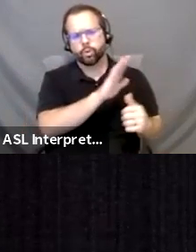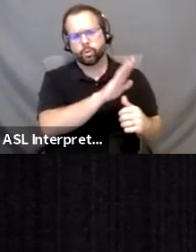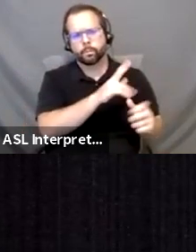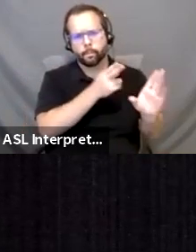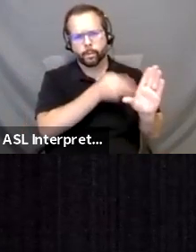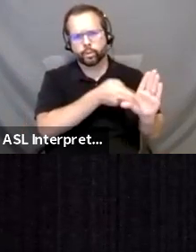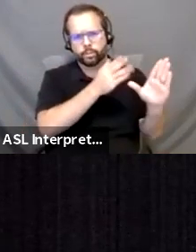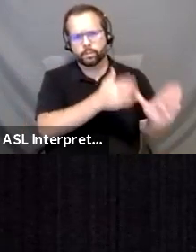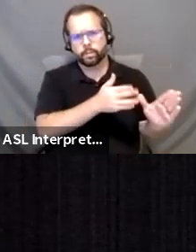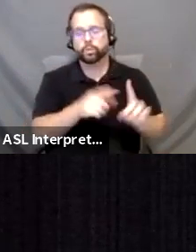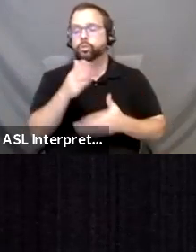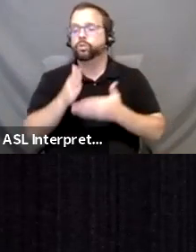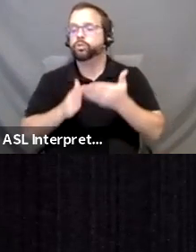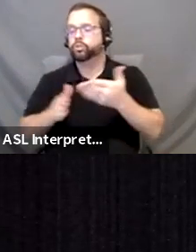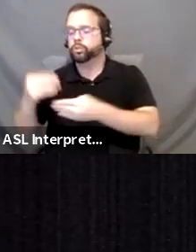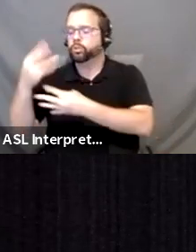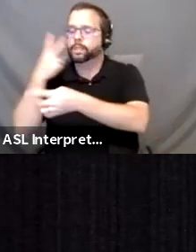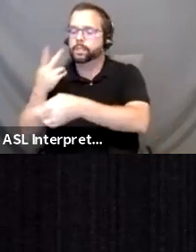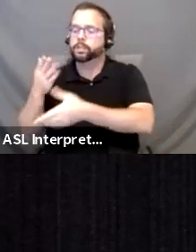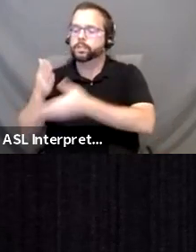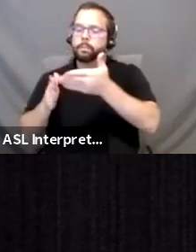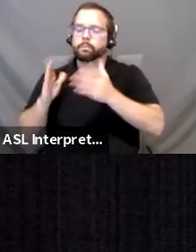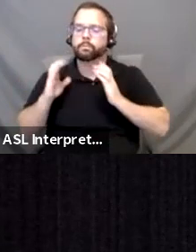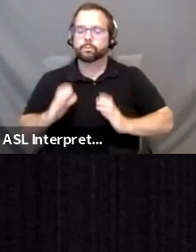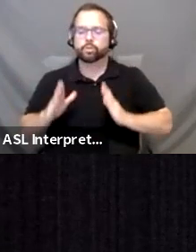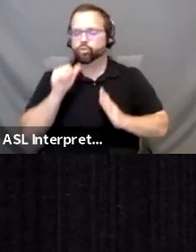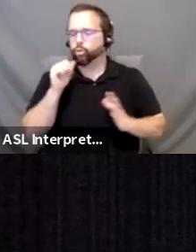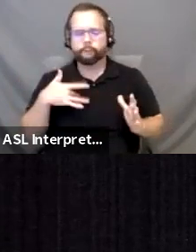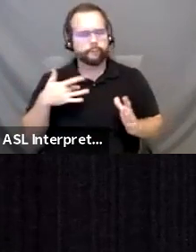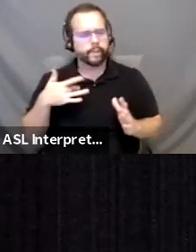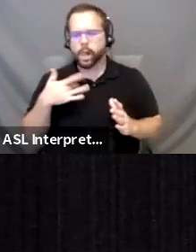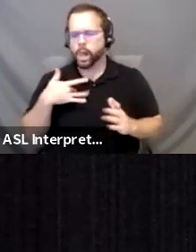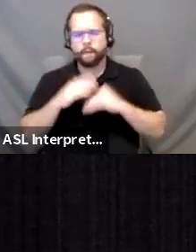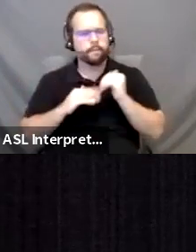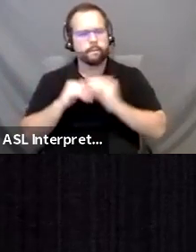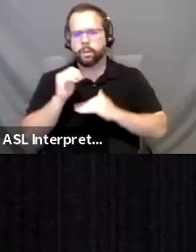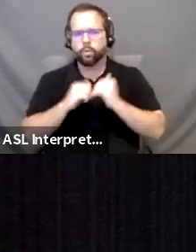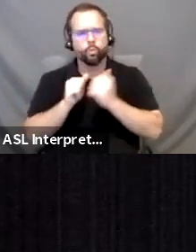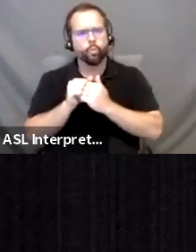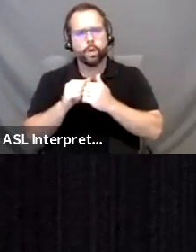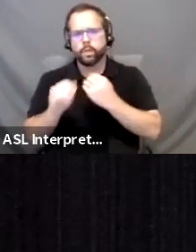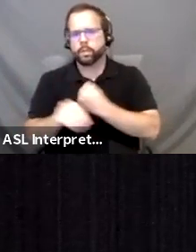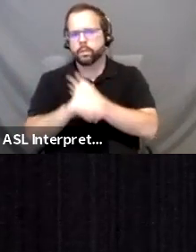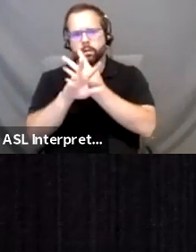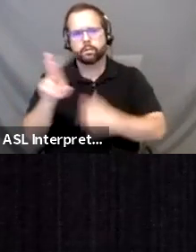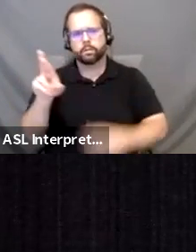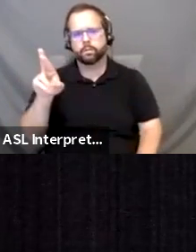consumers that don't feel comfortable doing remote trainings, they just don't feel comfortable in that